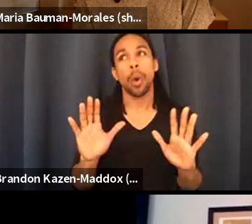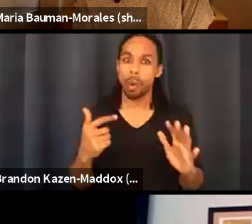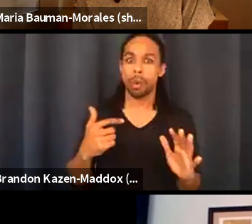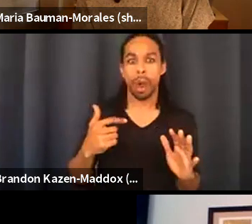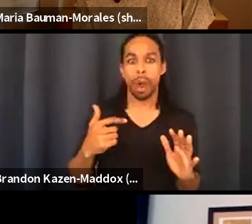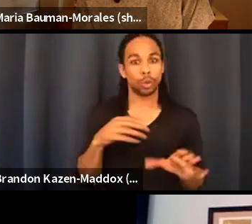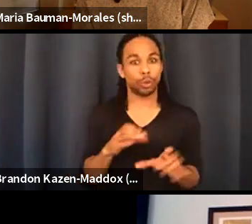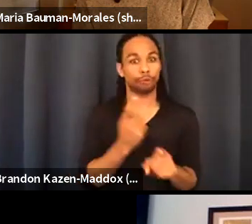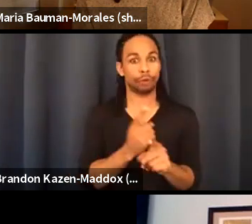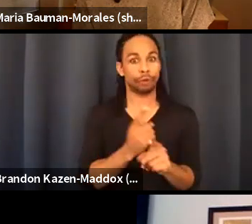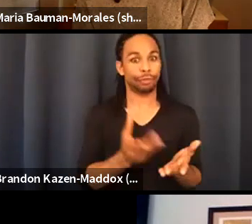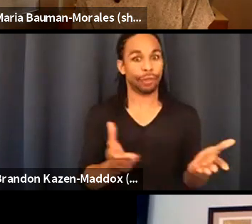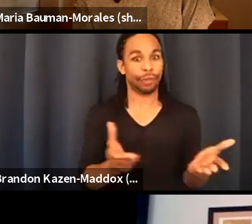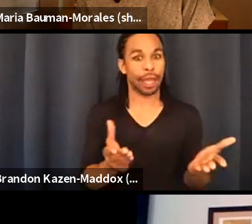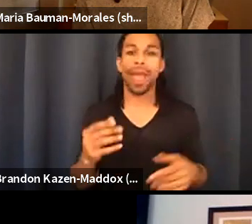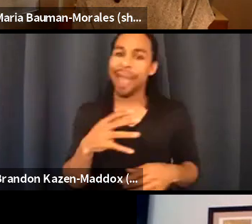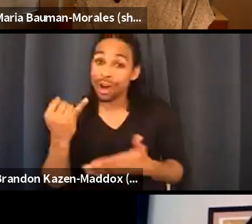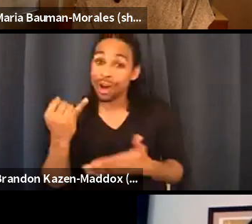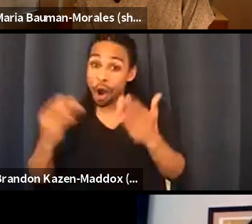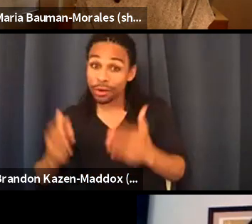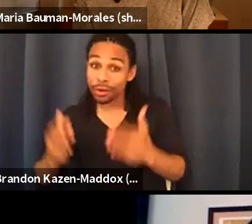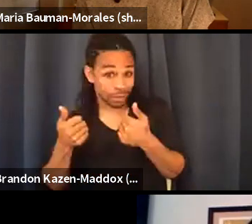I'm not suggesting they have to be mutually exclusive, but